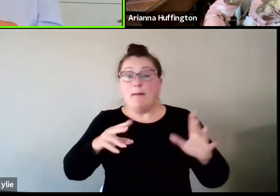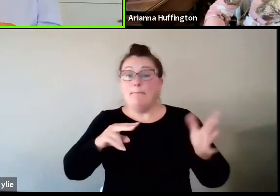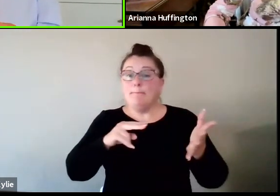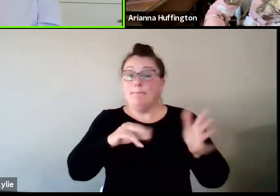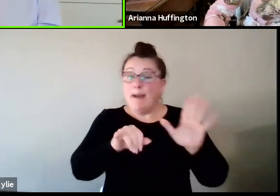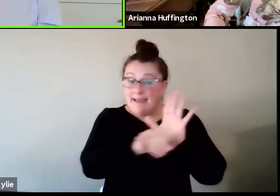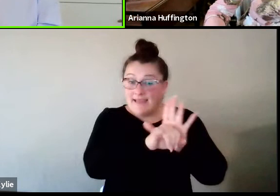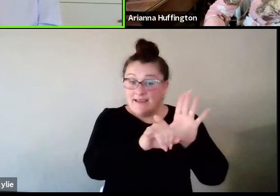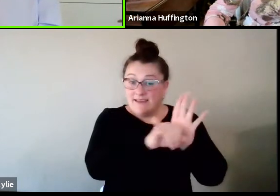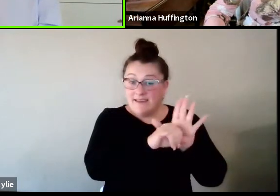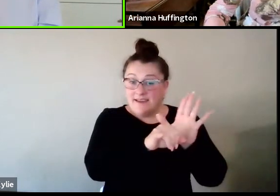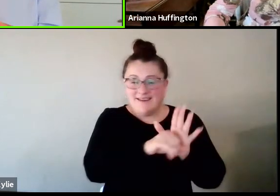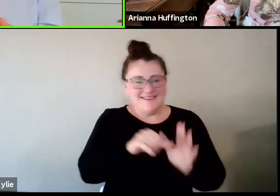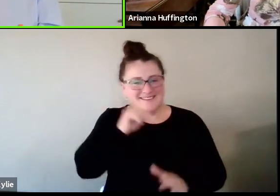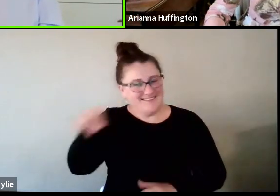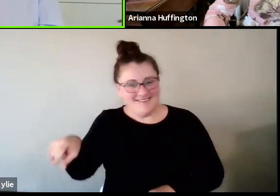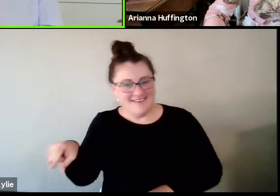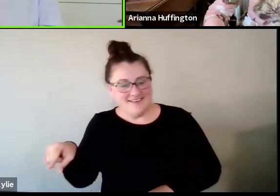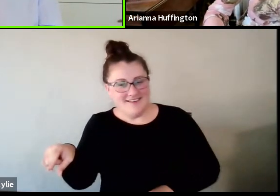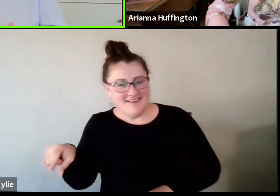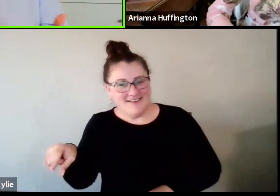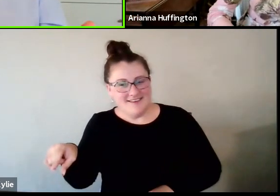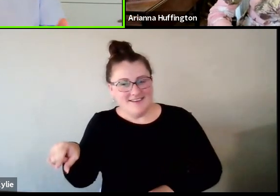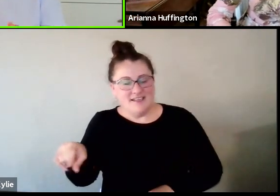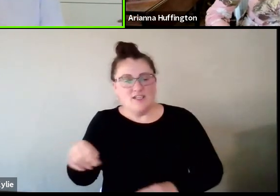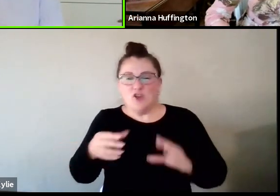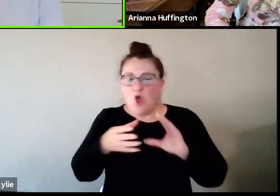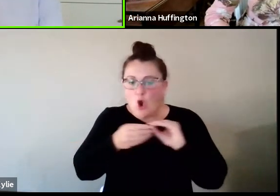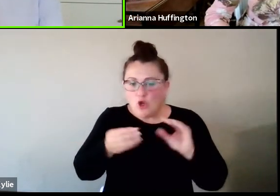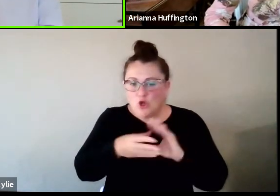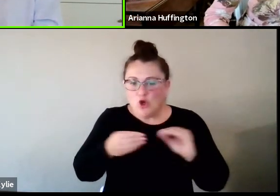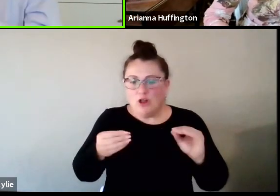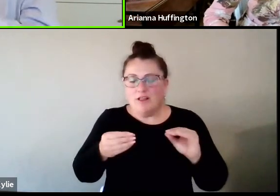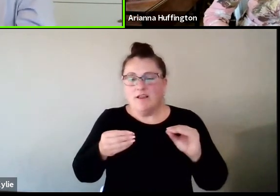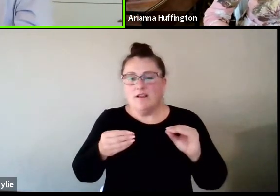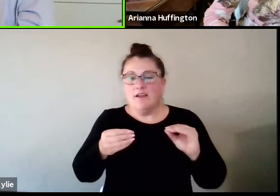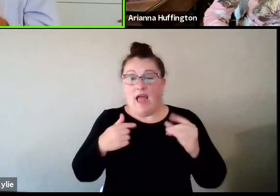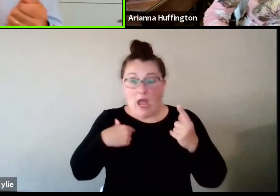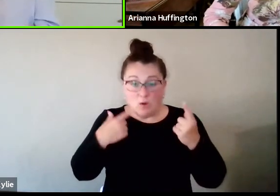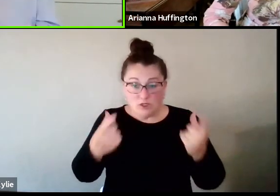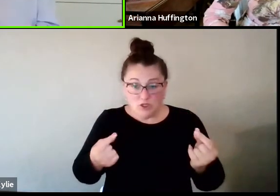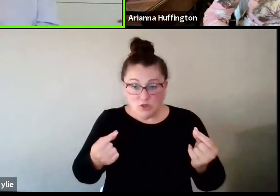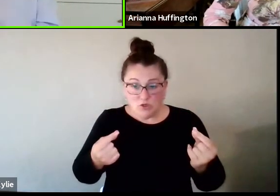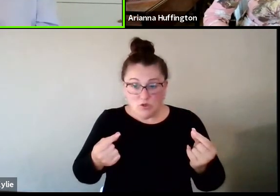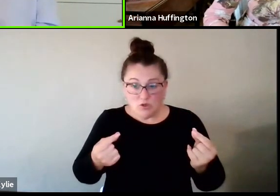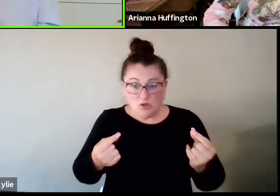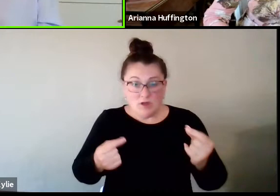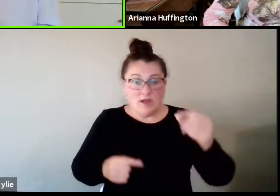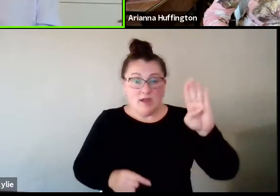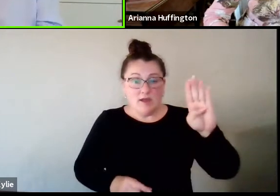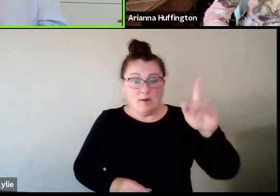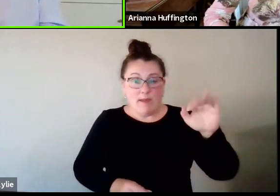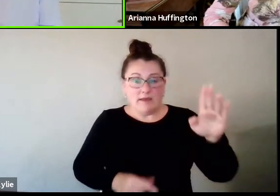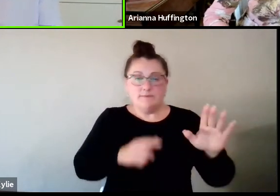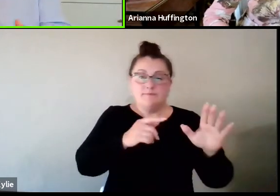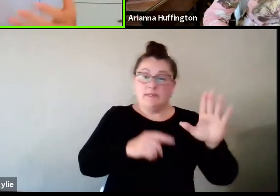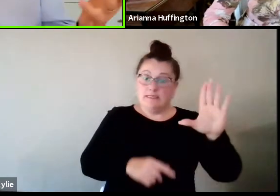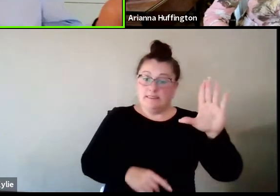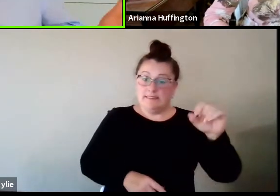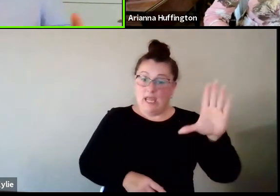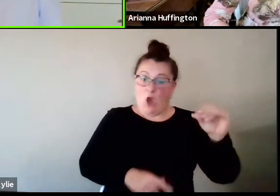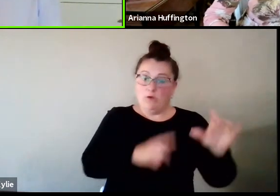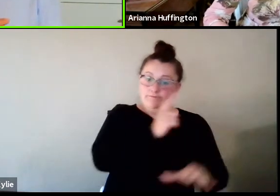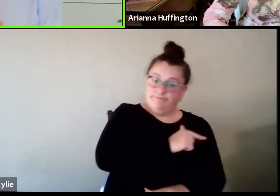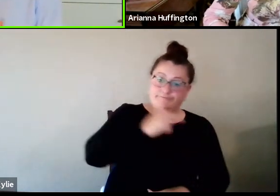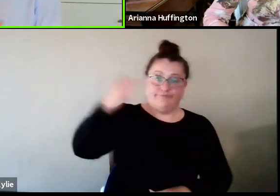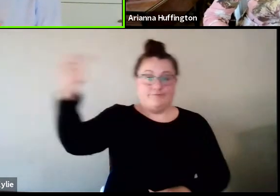identity is not stuck with it. And so I said in the article that one of the things I would do at some point is pass the baton of CEO to somebody else,